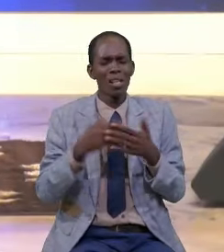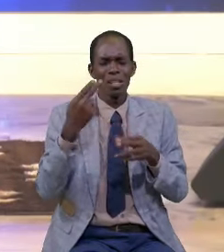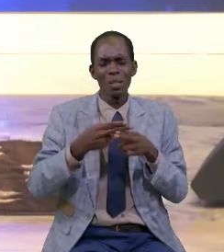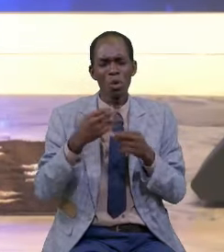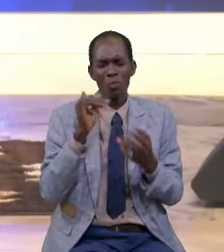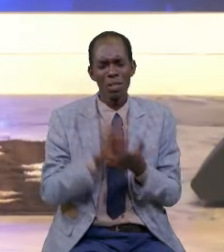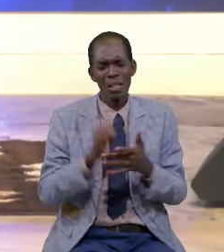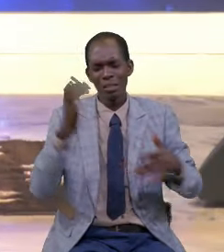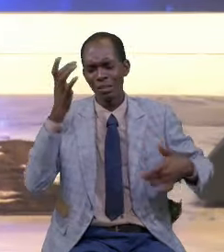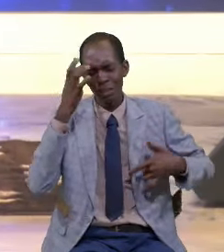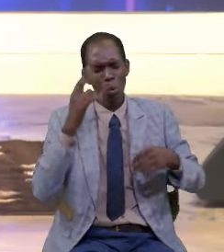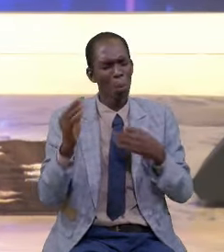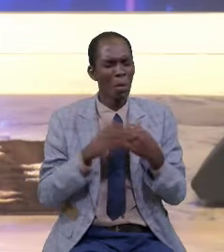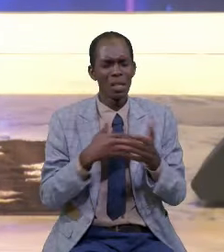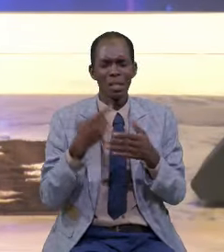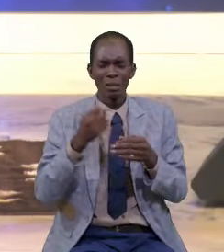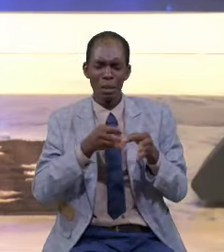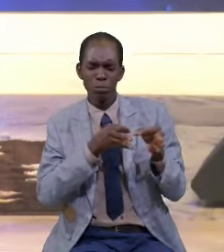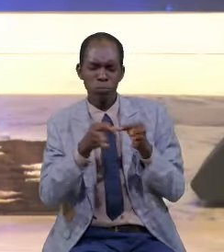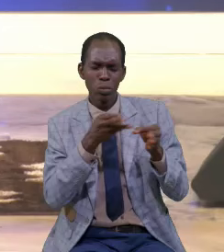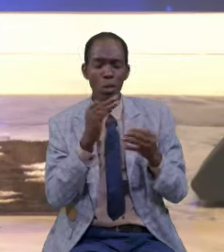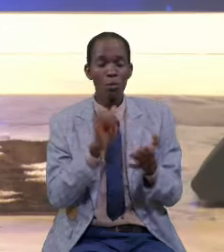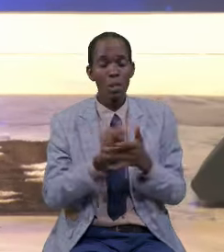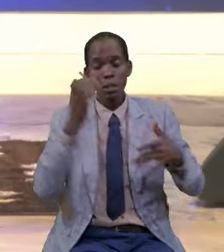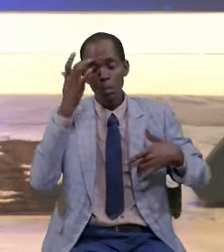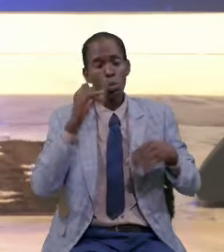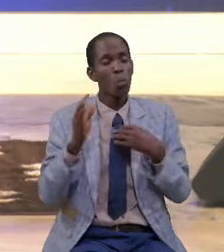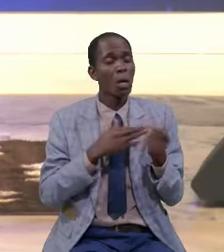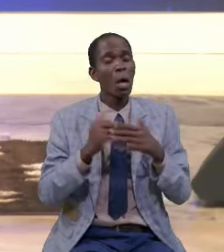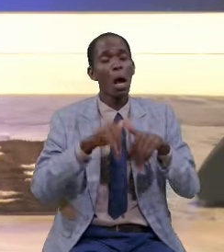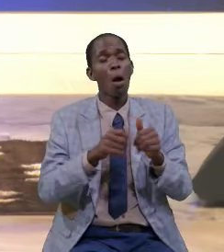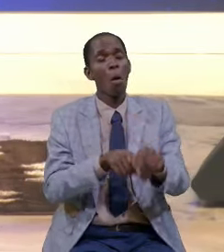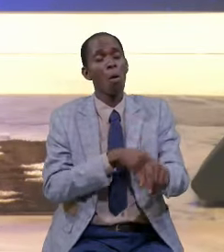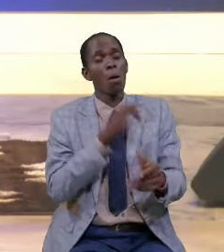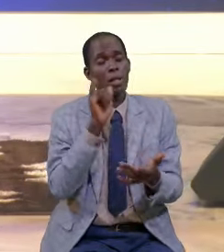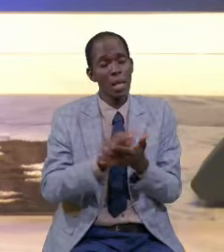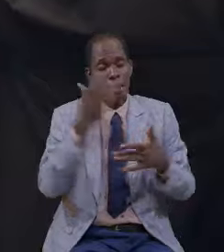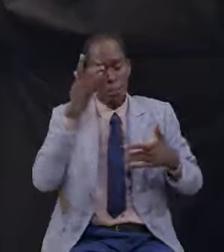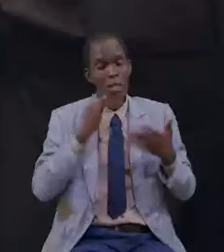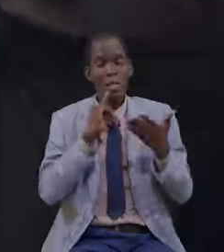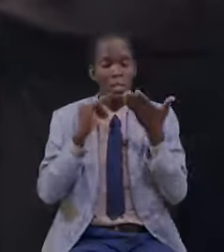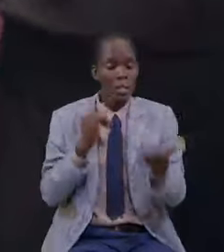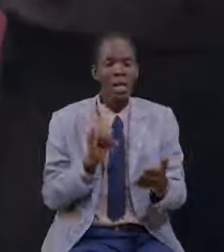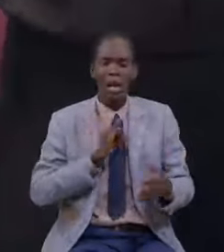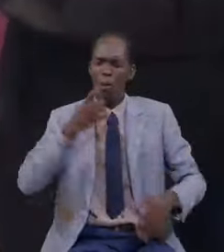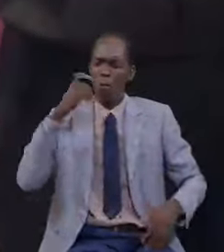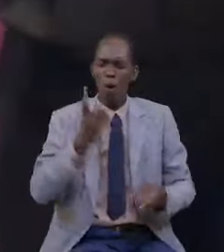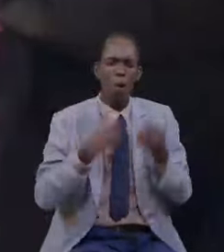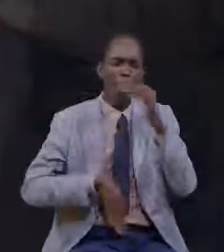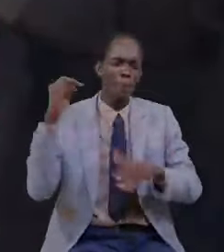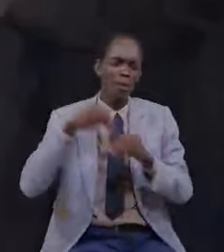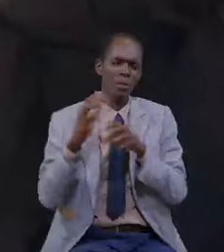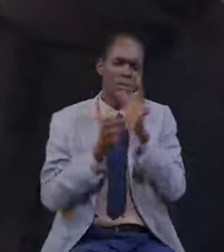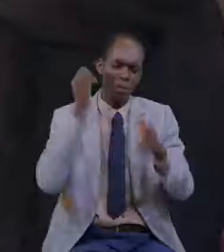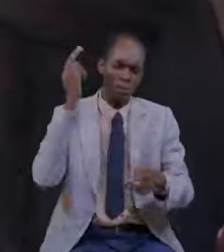the description, sickness, however long you have been there, I command you, come out in Jesus' name.